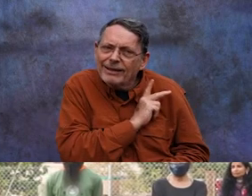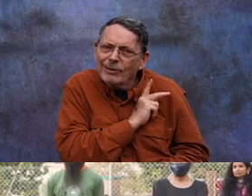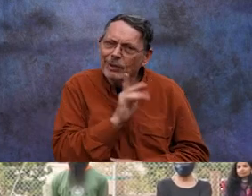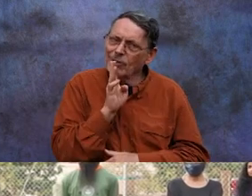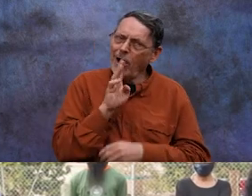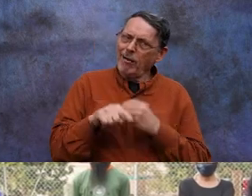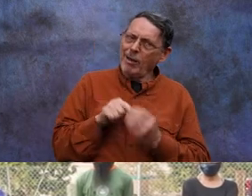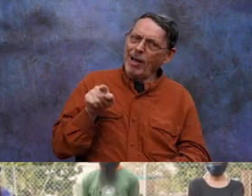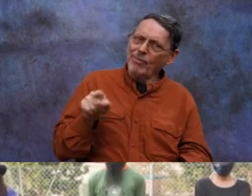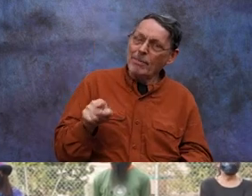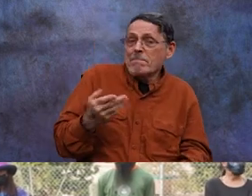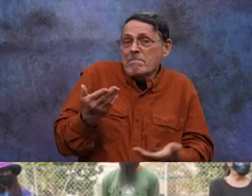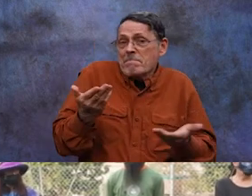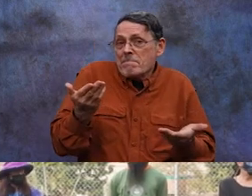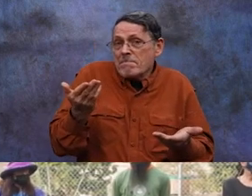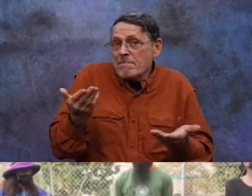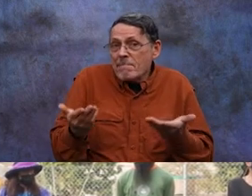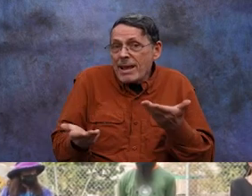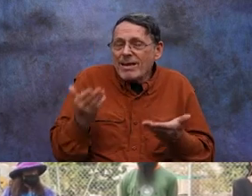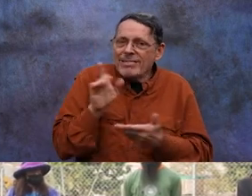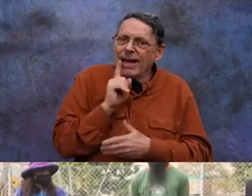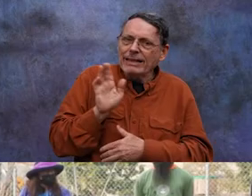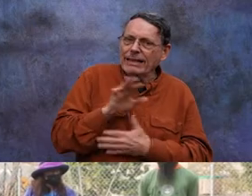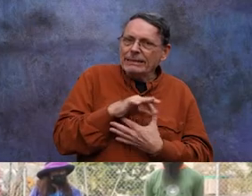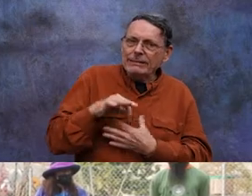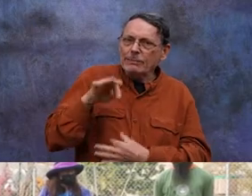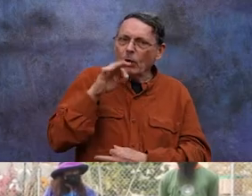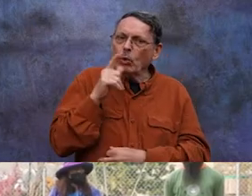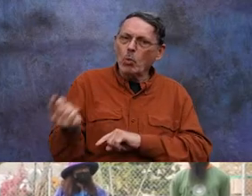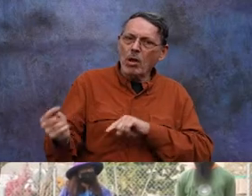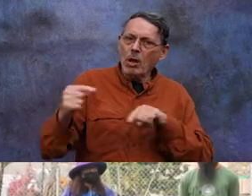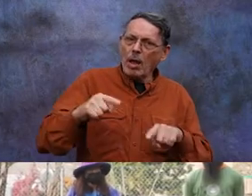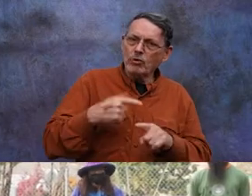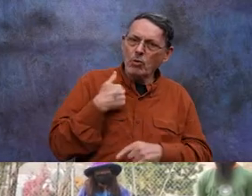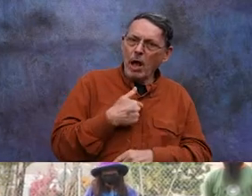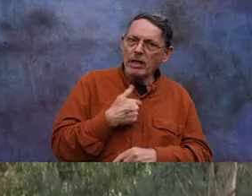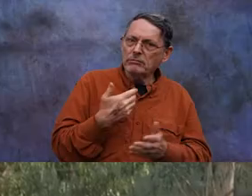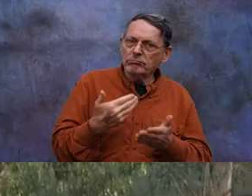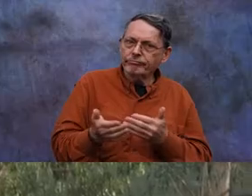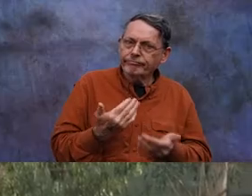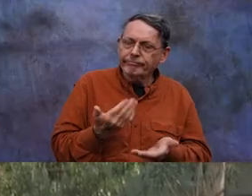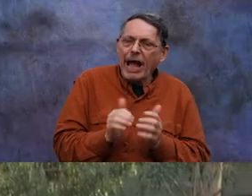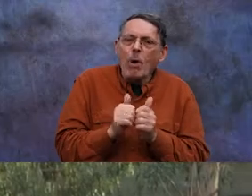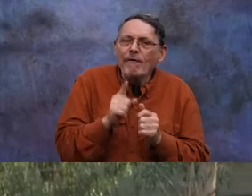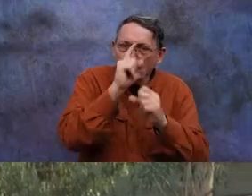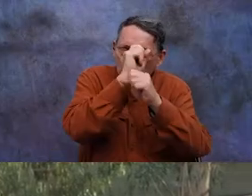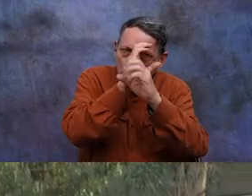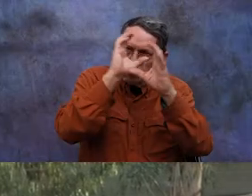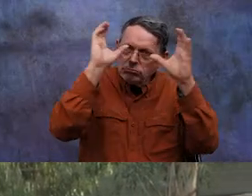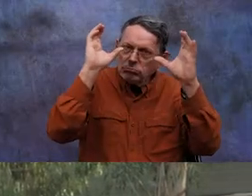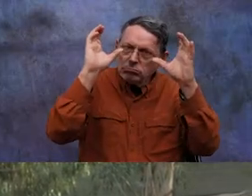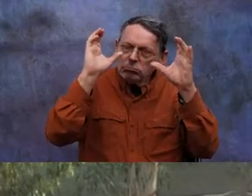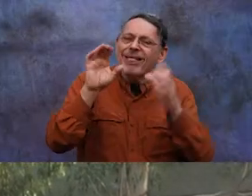to. Maybe it is a spirit who can come to us. However you envision it, this is